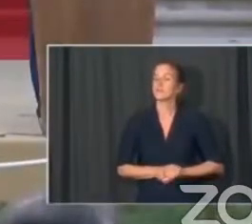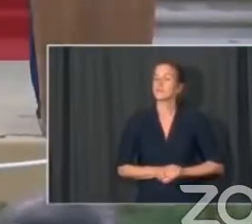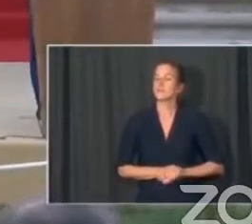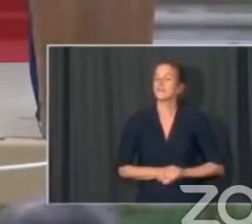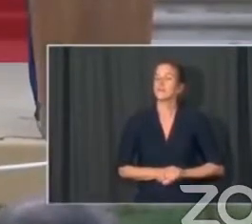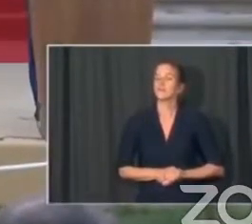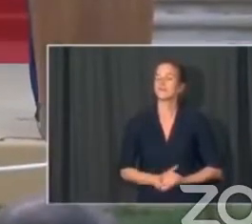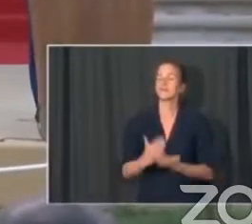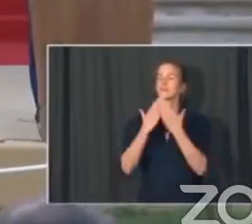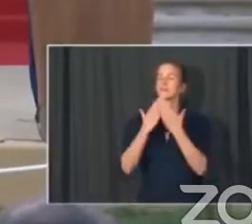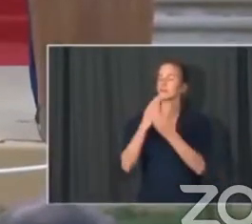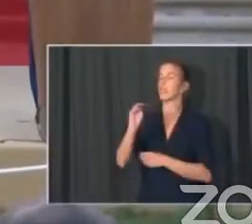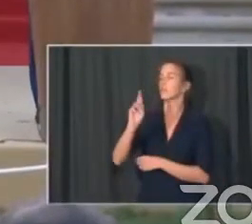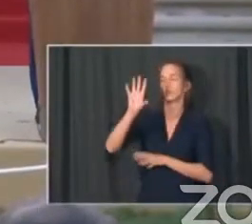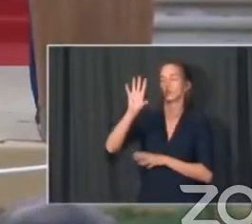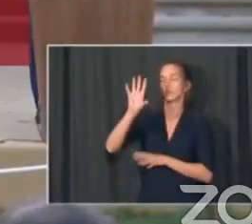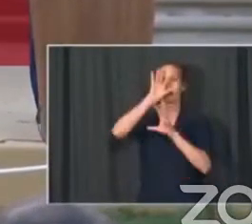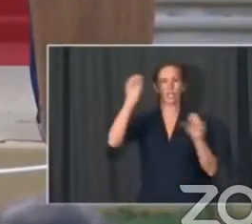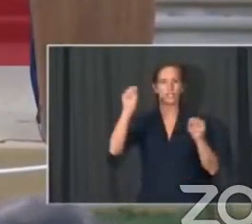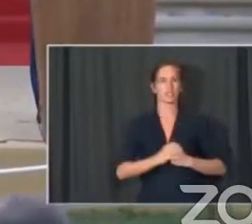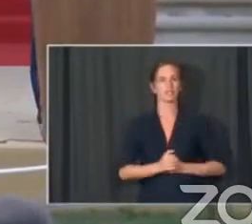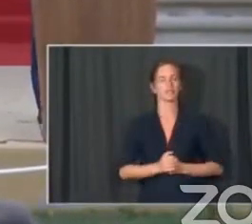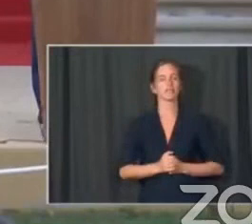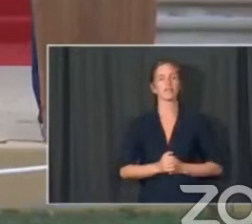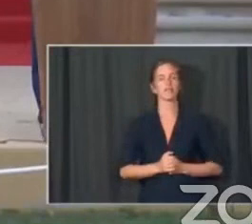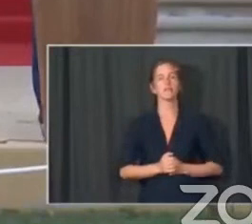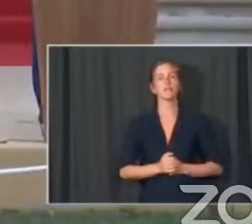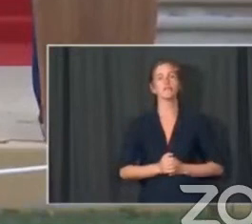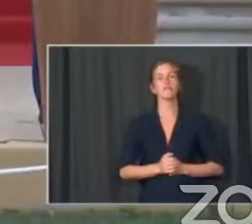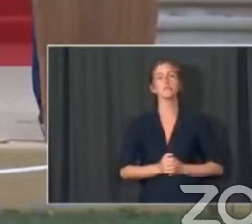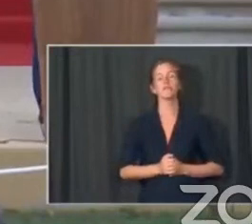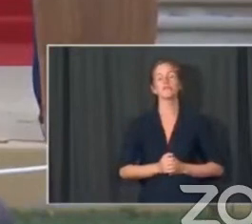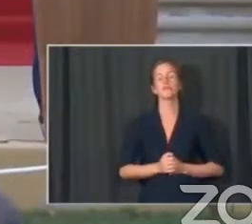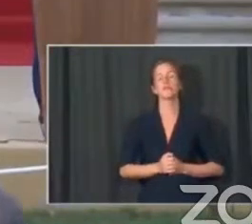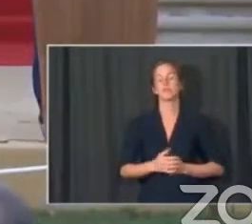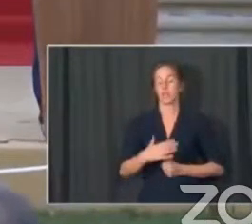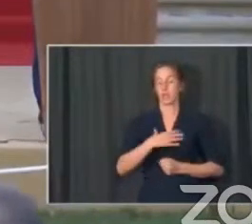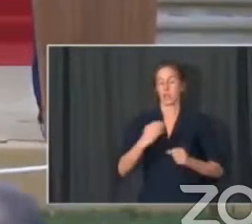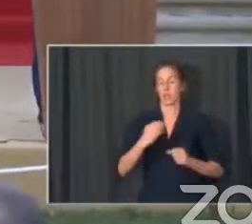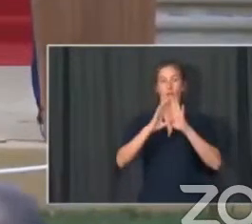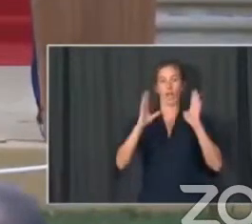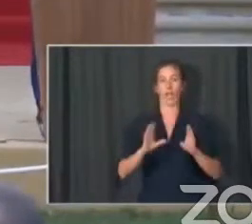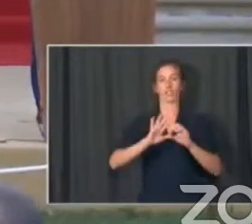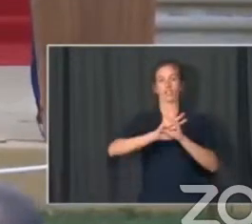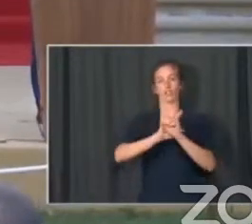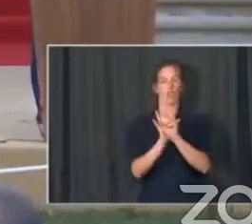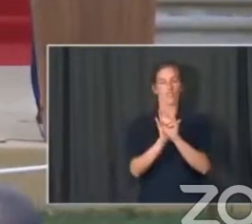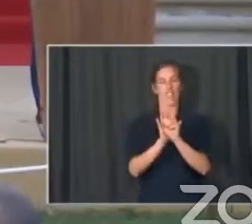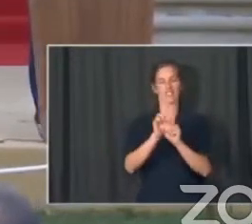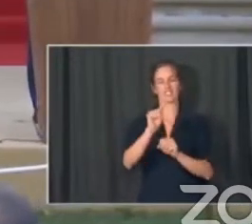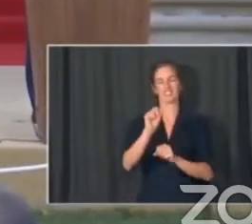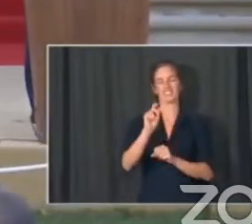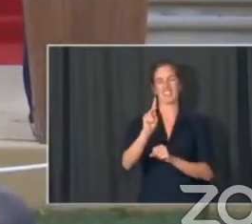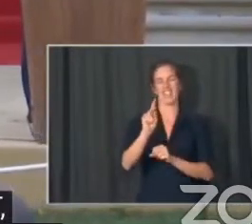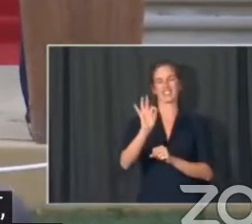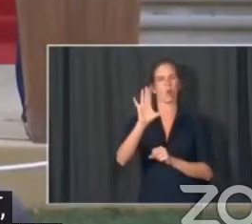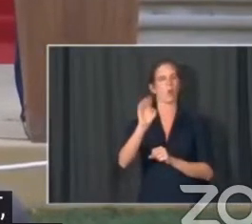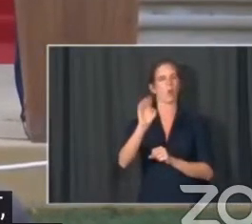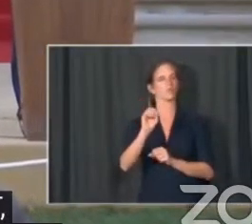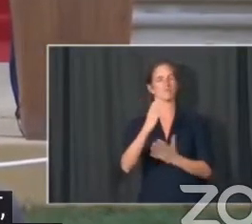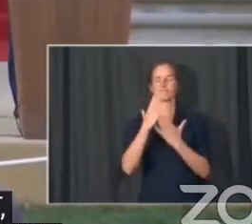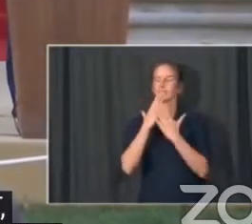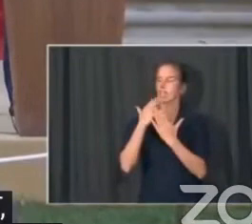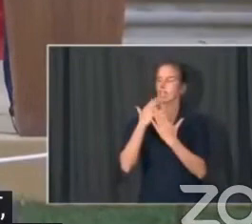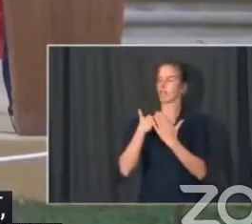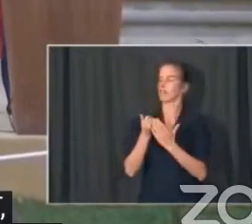Thank you, Mr. President, and on behalf of the White House Coronavirus Task Force, I was grateful to just have a few minutes today to commend